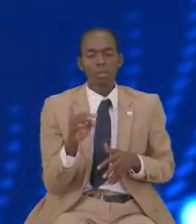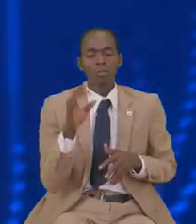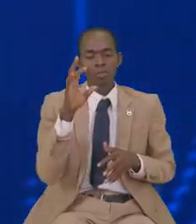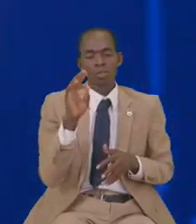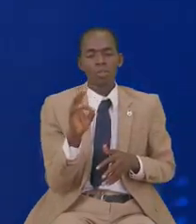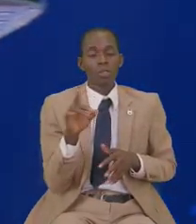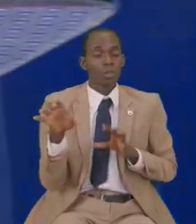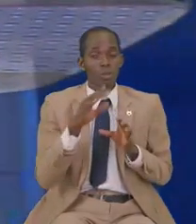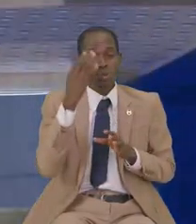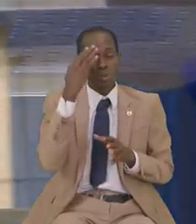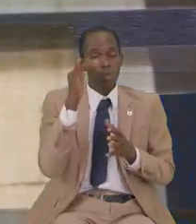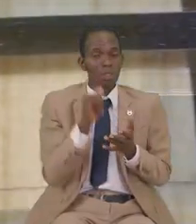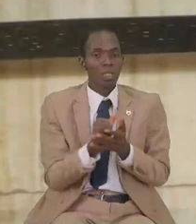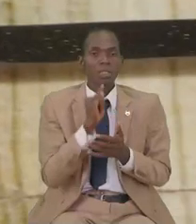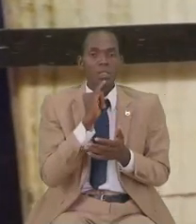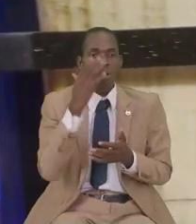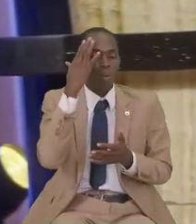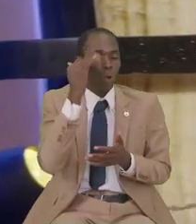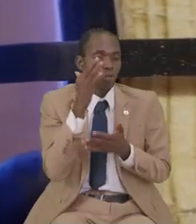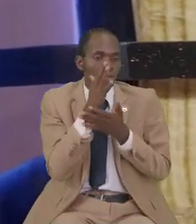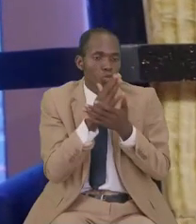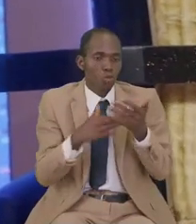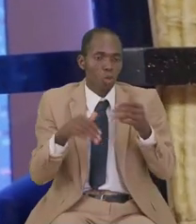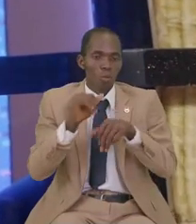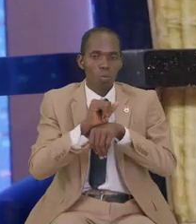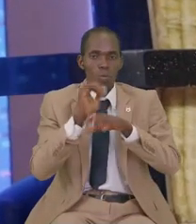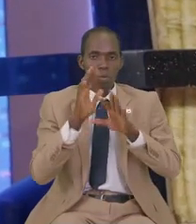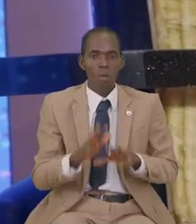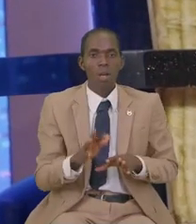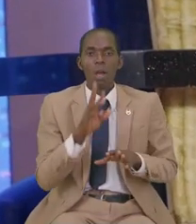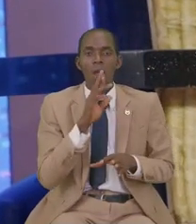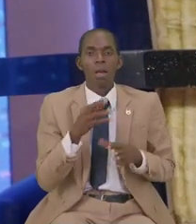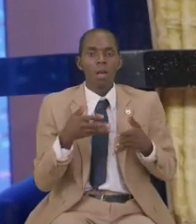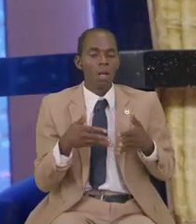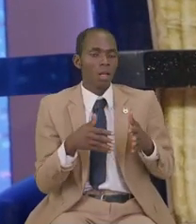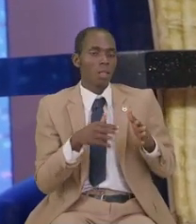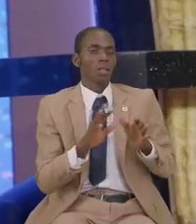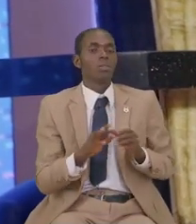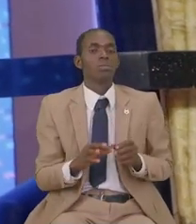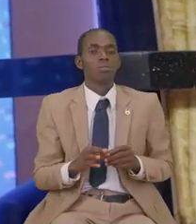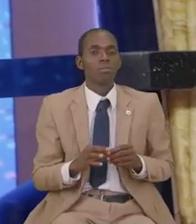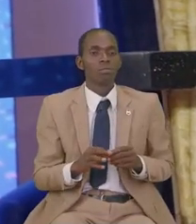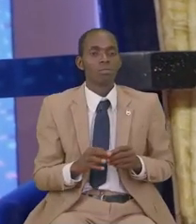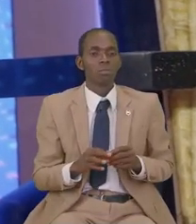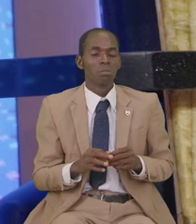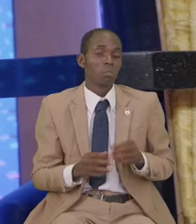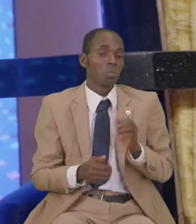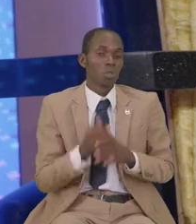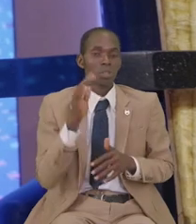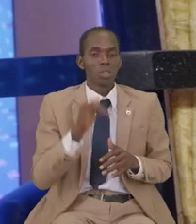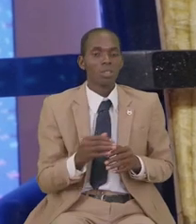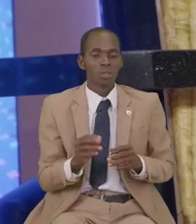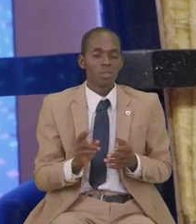is why some workers are allowed, especially lecturers at universities,